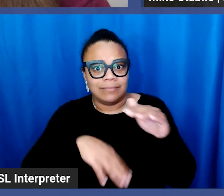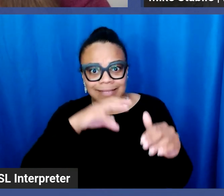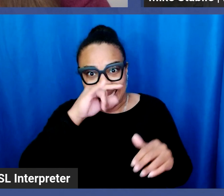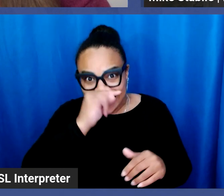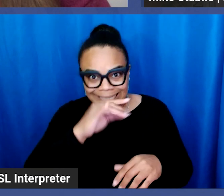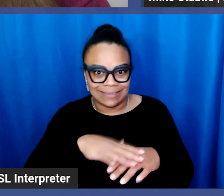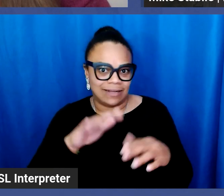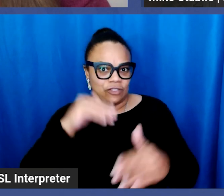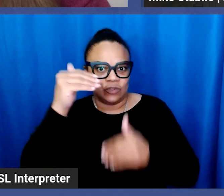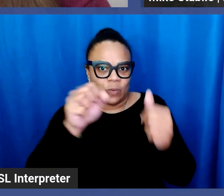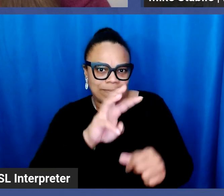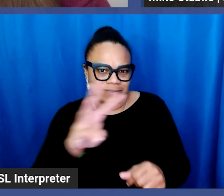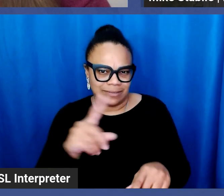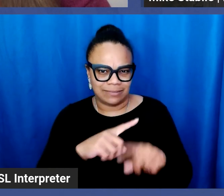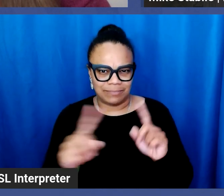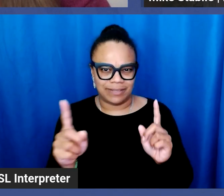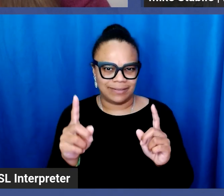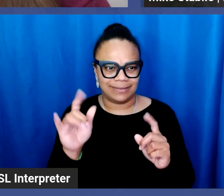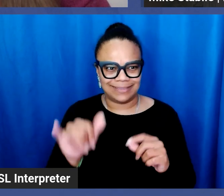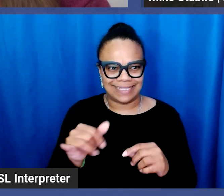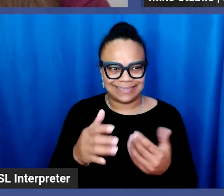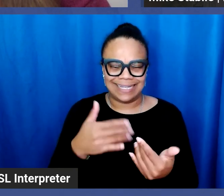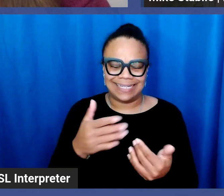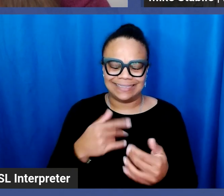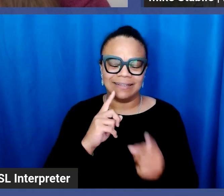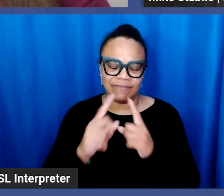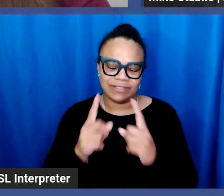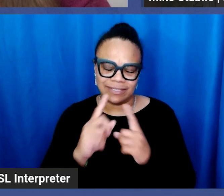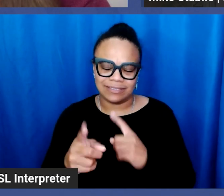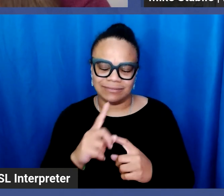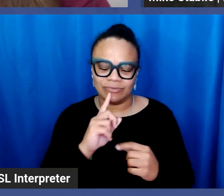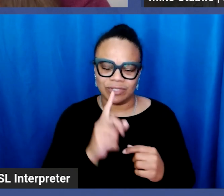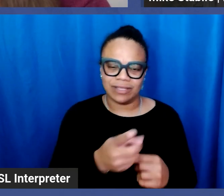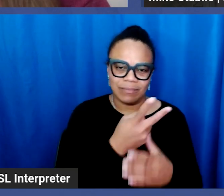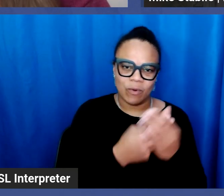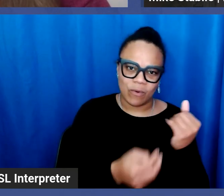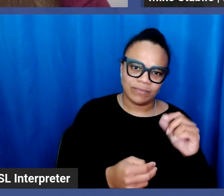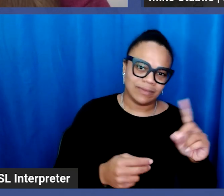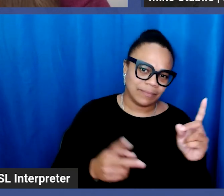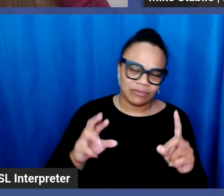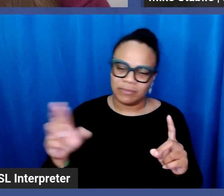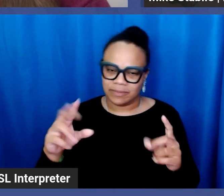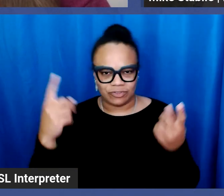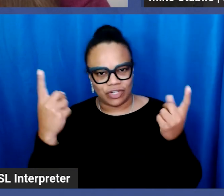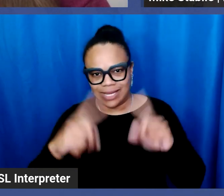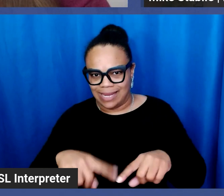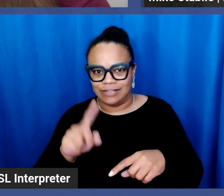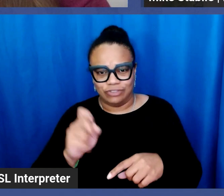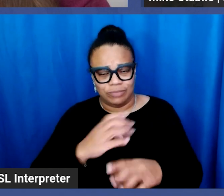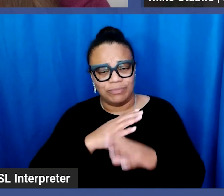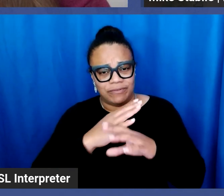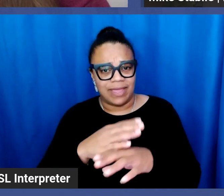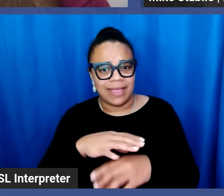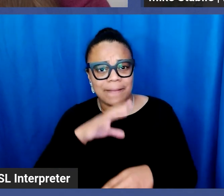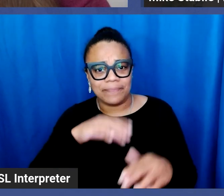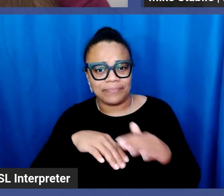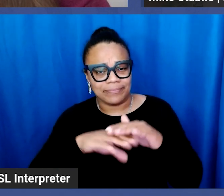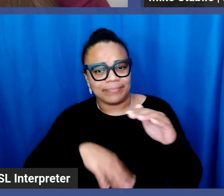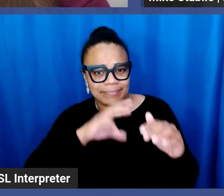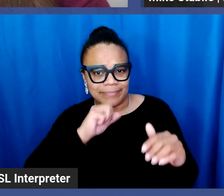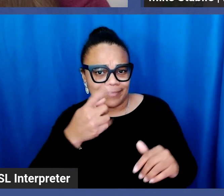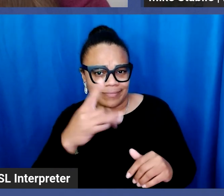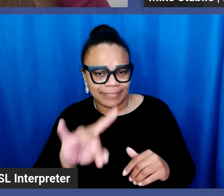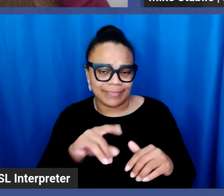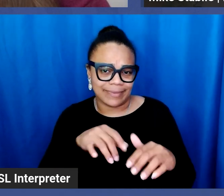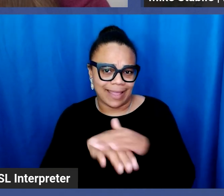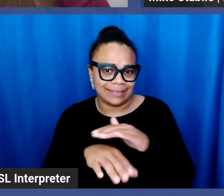an easy conversation that is sort of bipartisan. We should protect minors from accessing porn. But you also have to realize that that definition